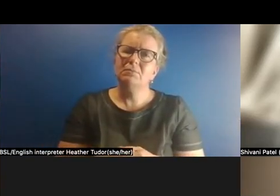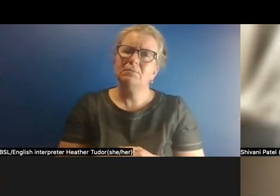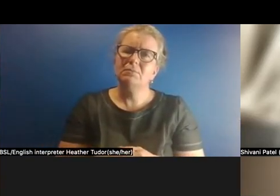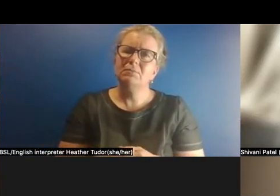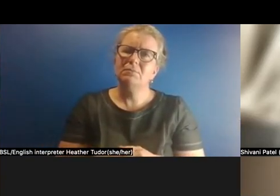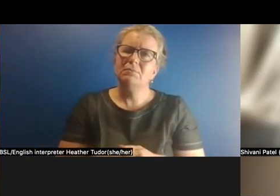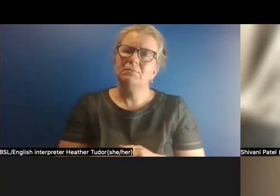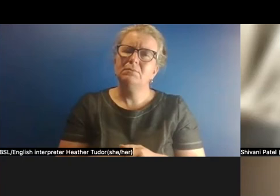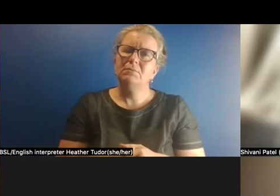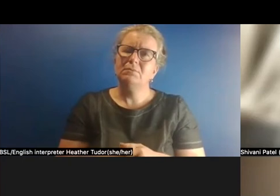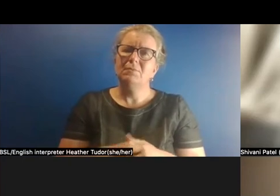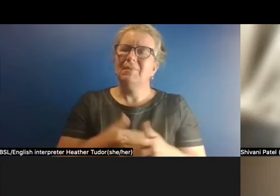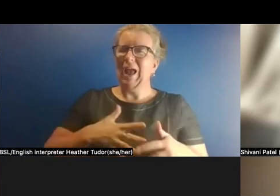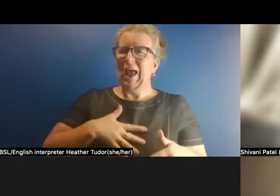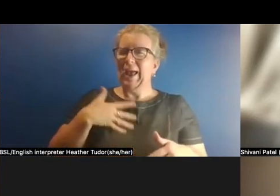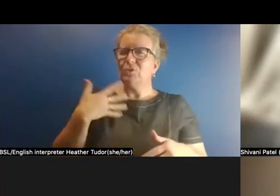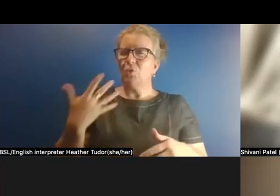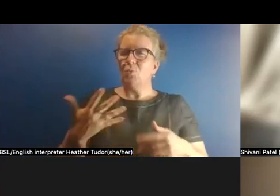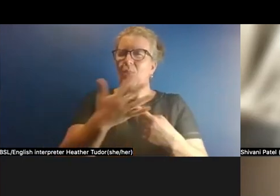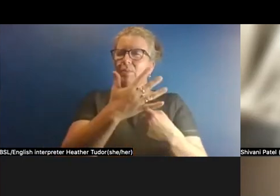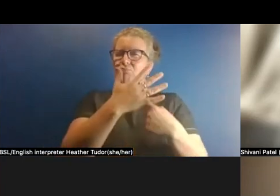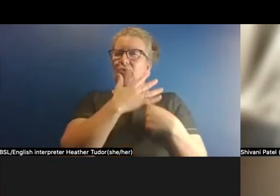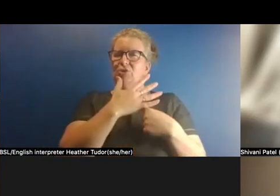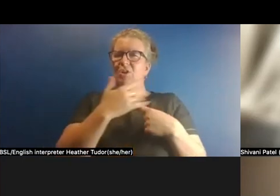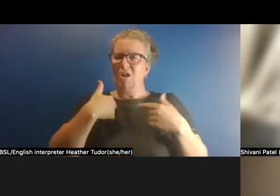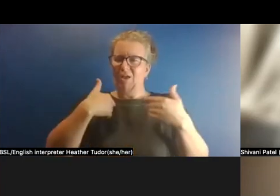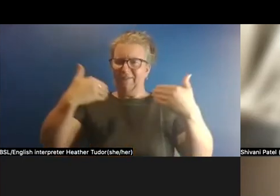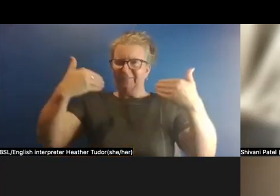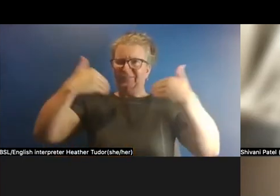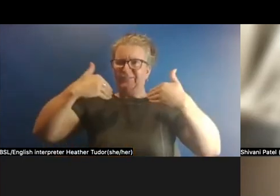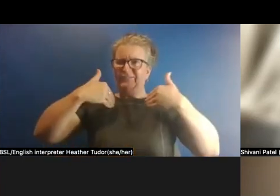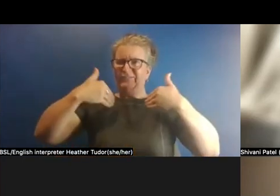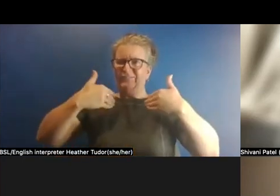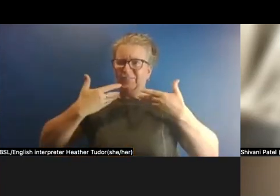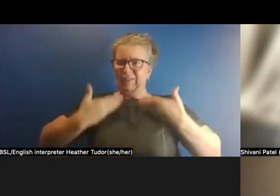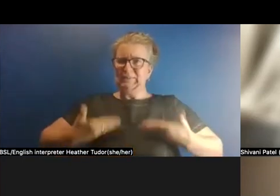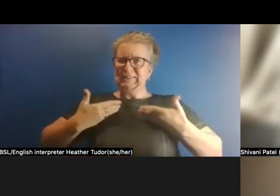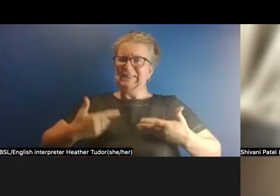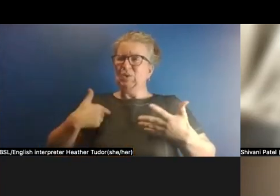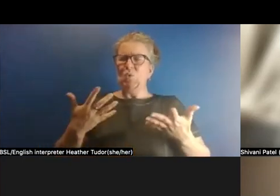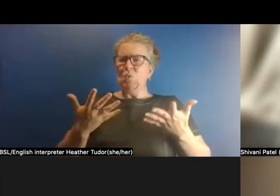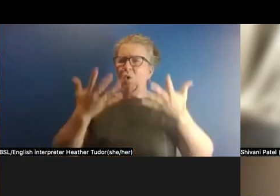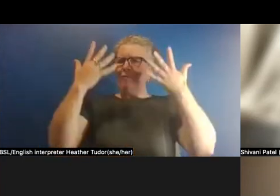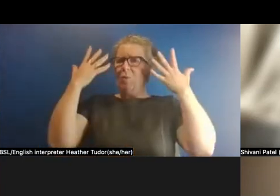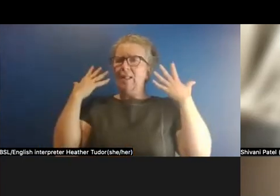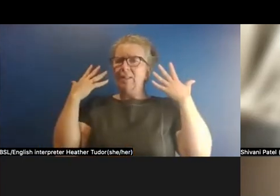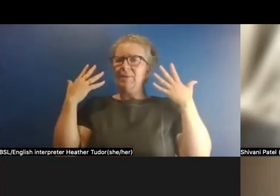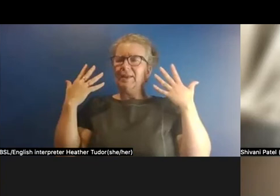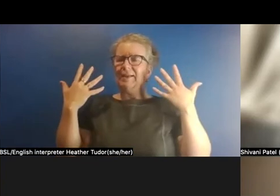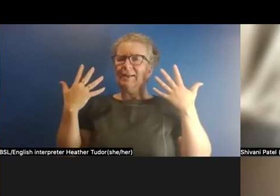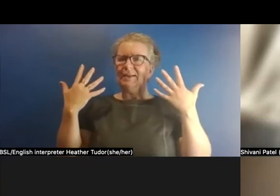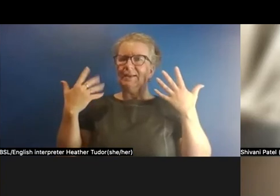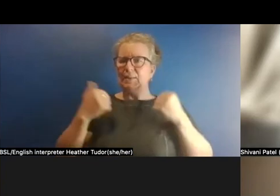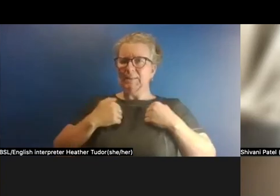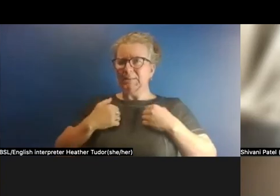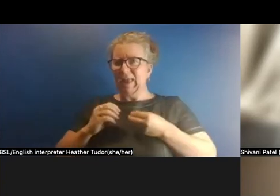completely focusing on yourself can be really overwhelming. And this idea of camera has it can